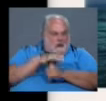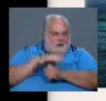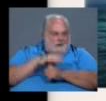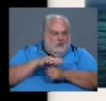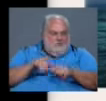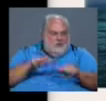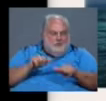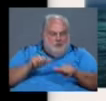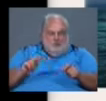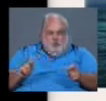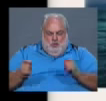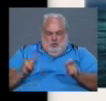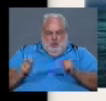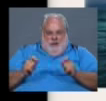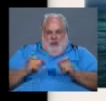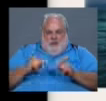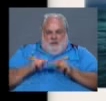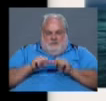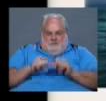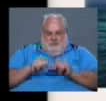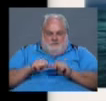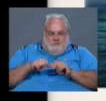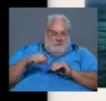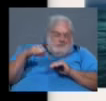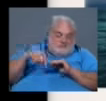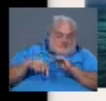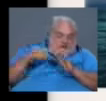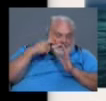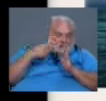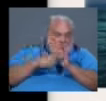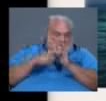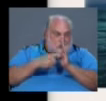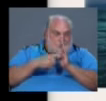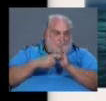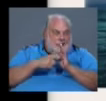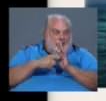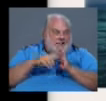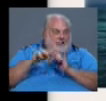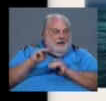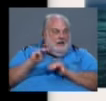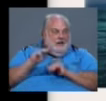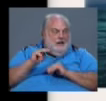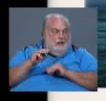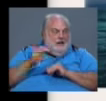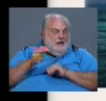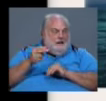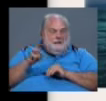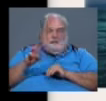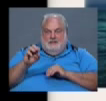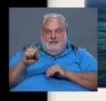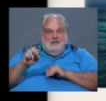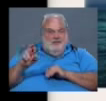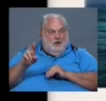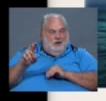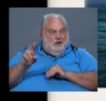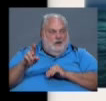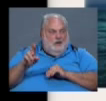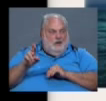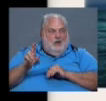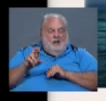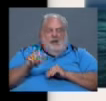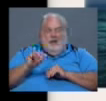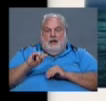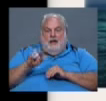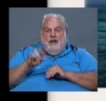the capability to augment and extend the sensor coverage from the ship. So the MH-60 on the side, the left-hand side, has an airborne radar and